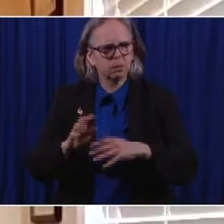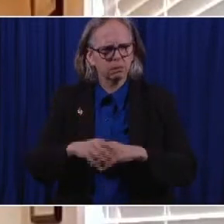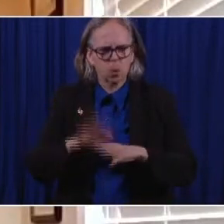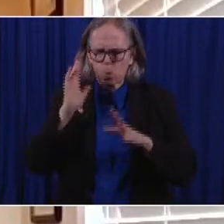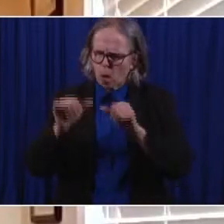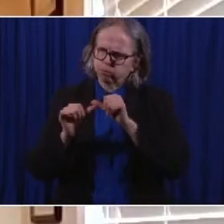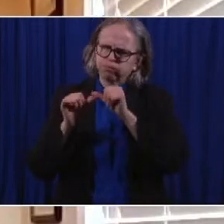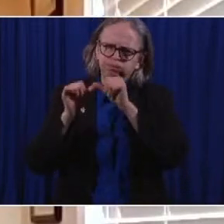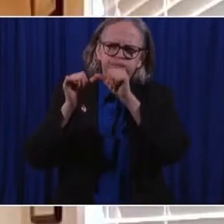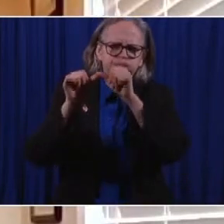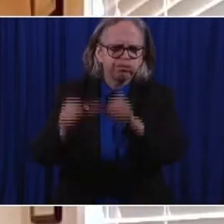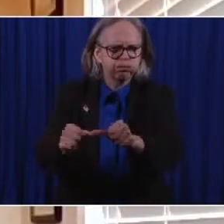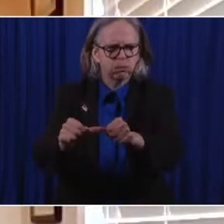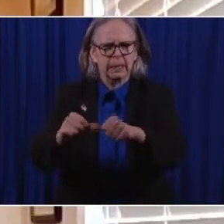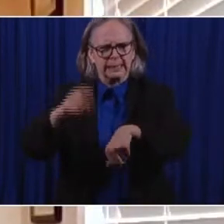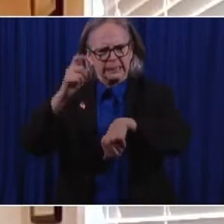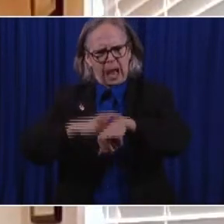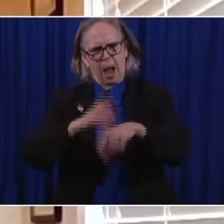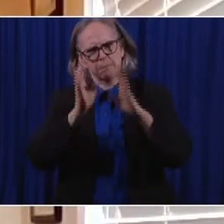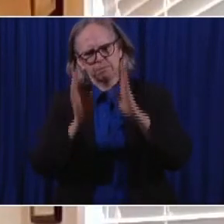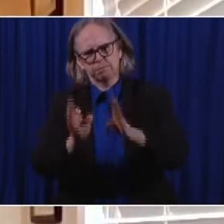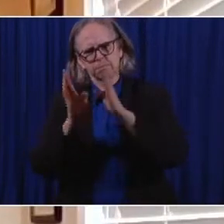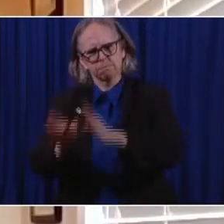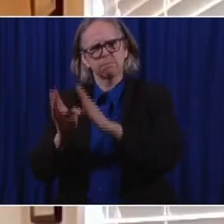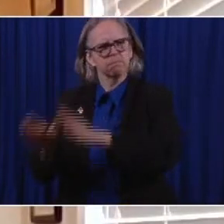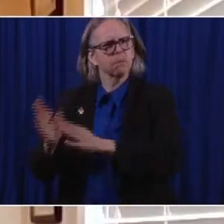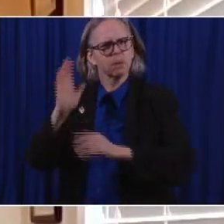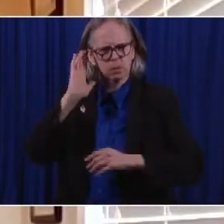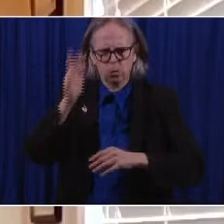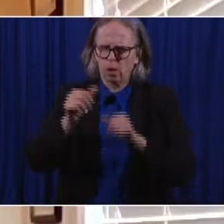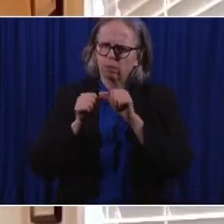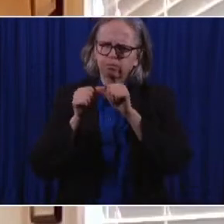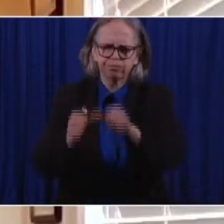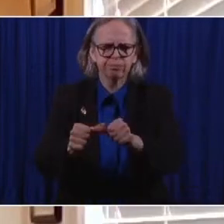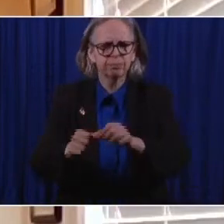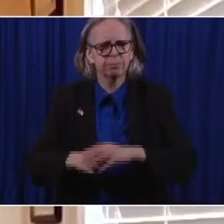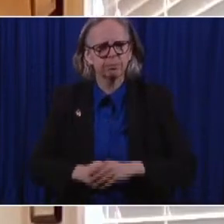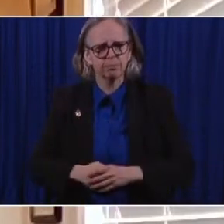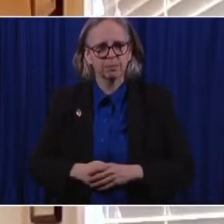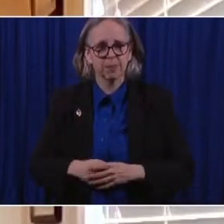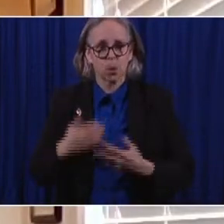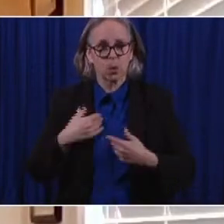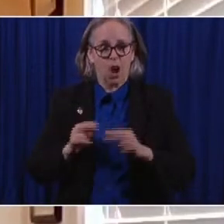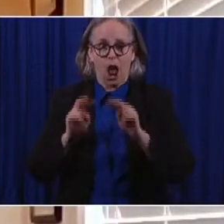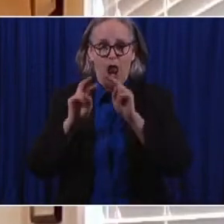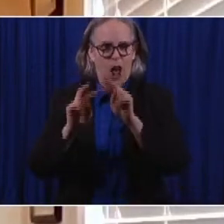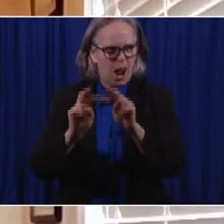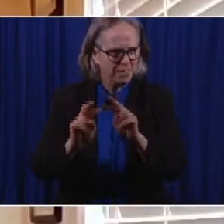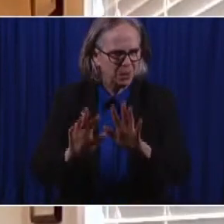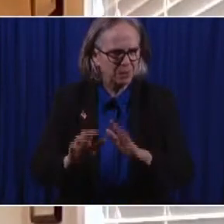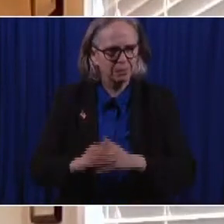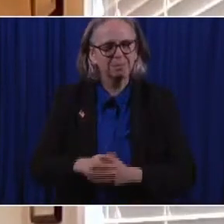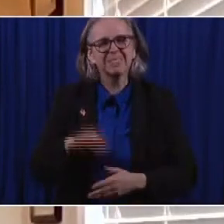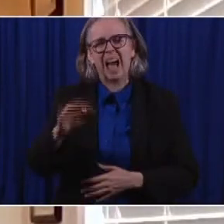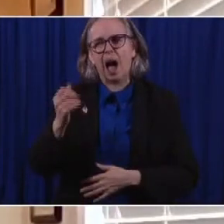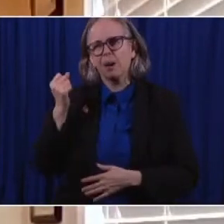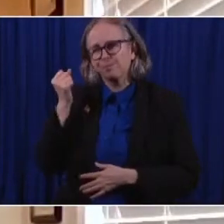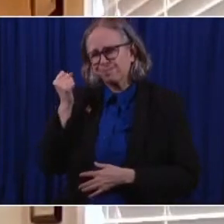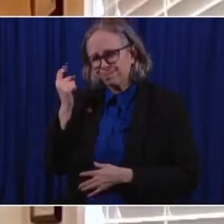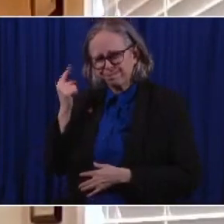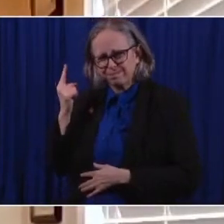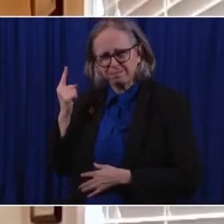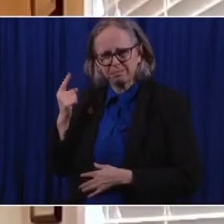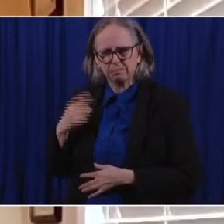So we're looking forward to that. I will say that we do know from experience with